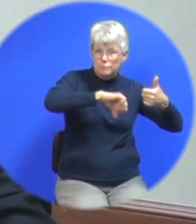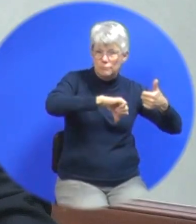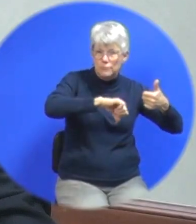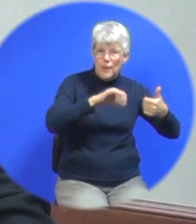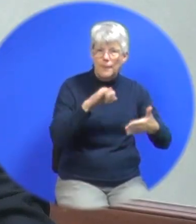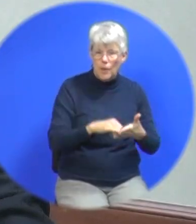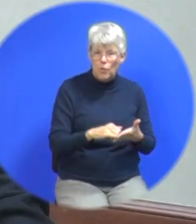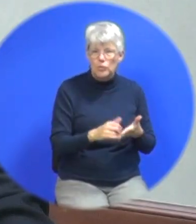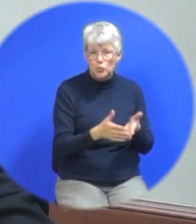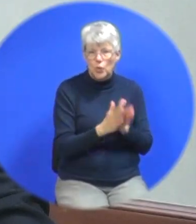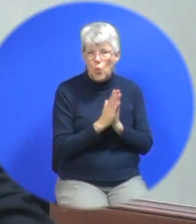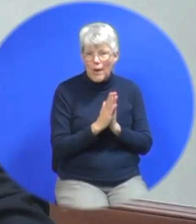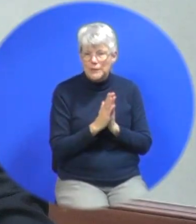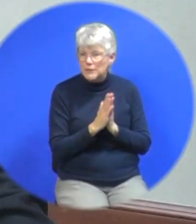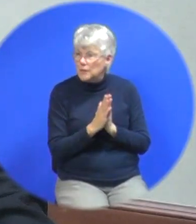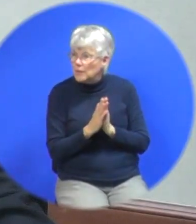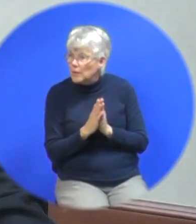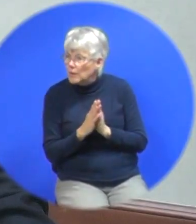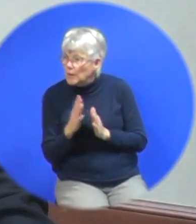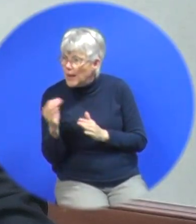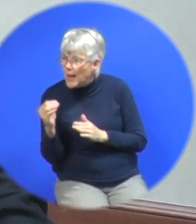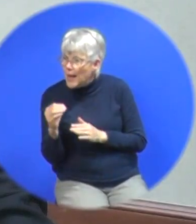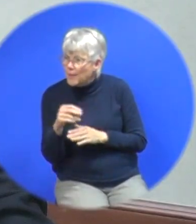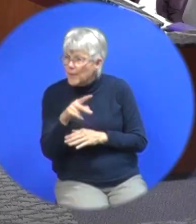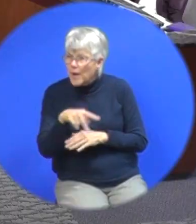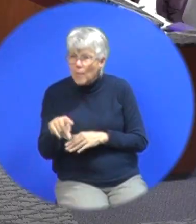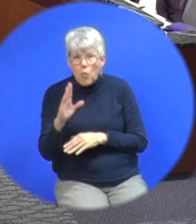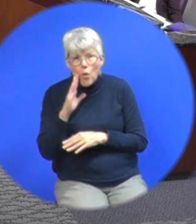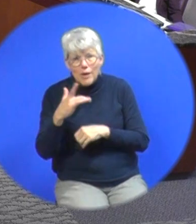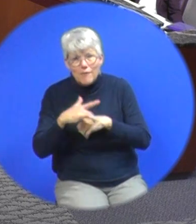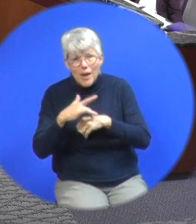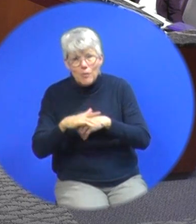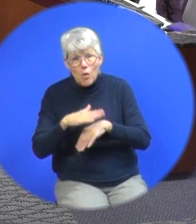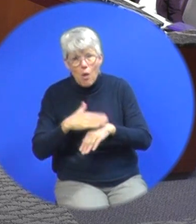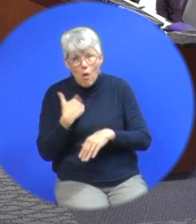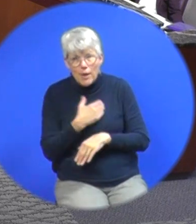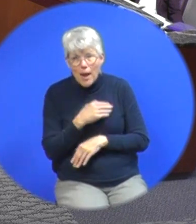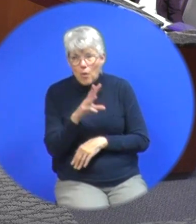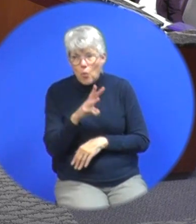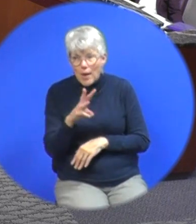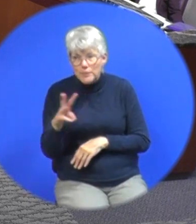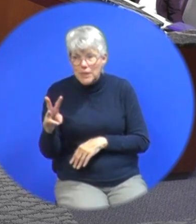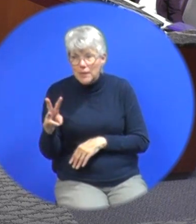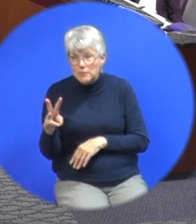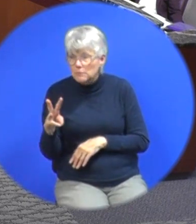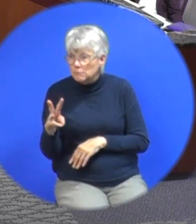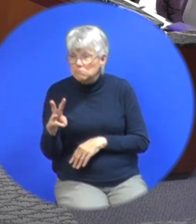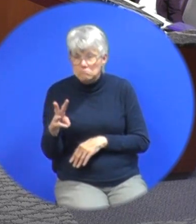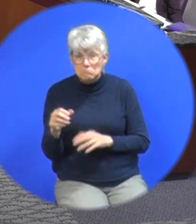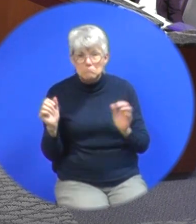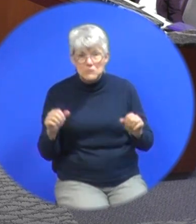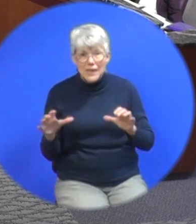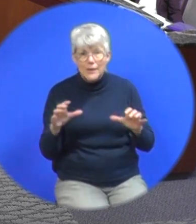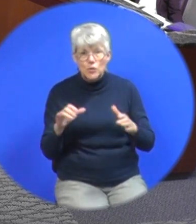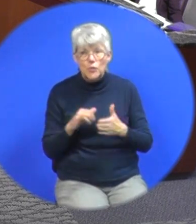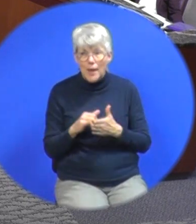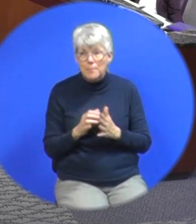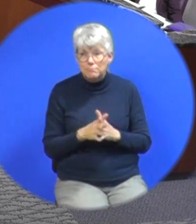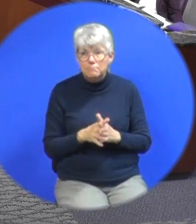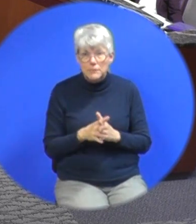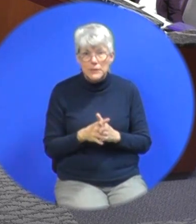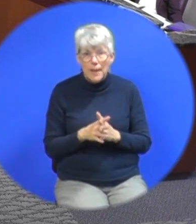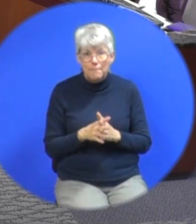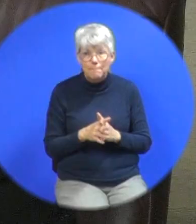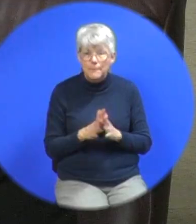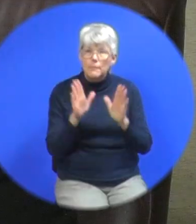requests. Will your PowerPoint be available on our website? I think that's important. It's very good. Thank you.